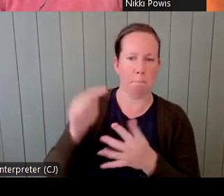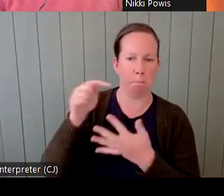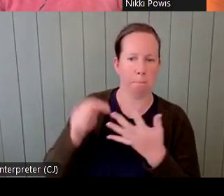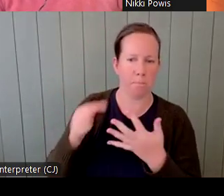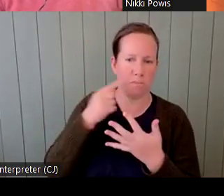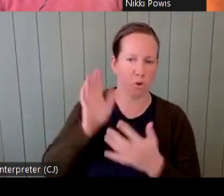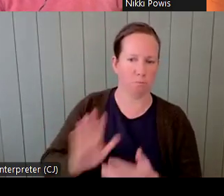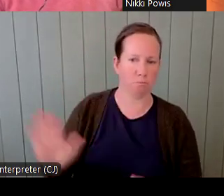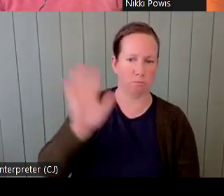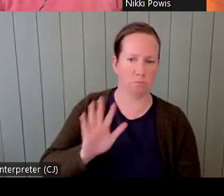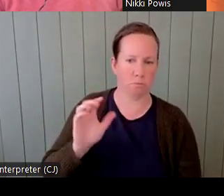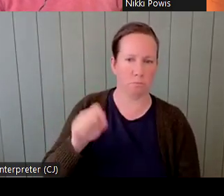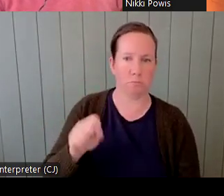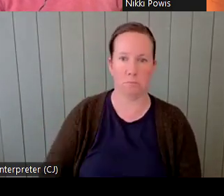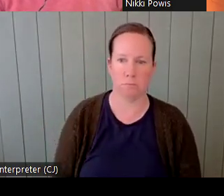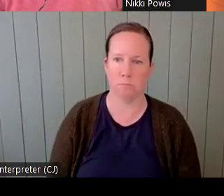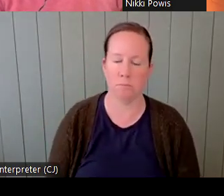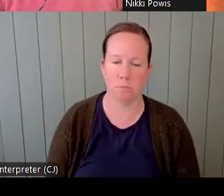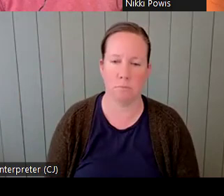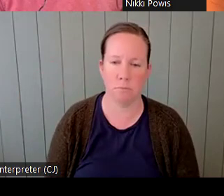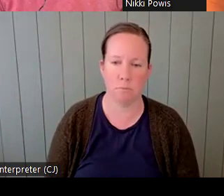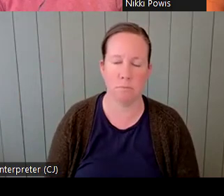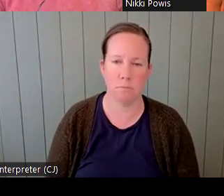And that was Yeah. the only question.